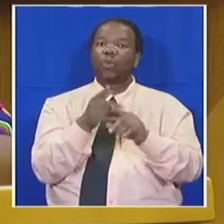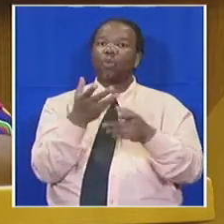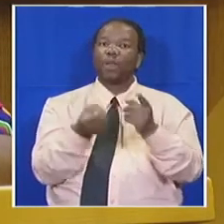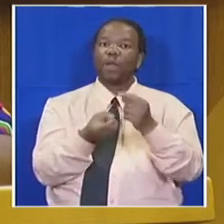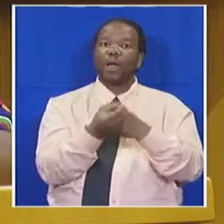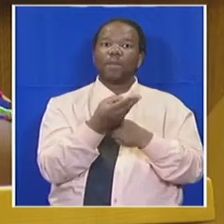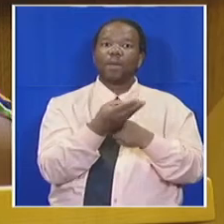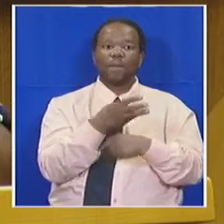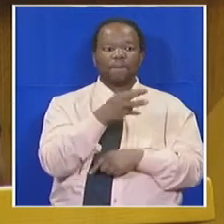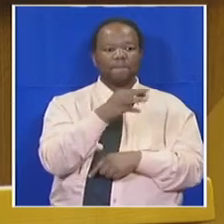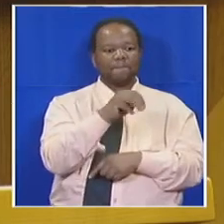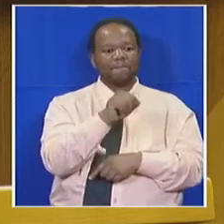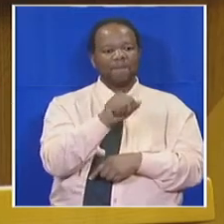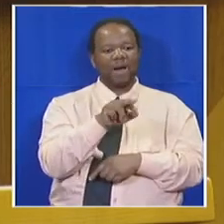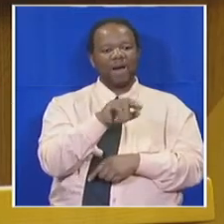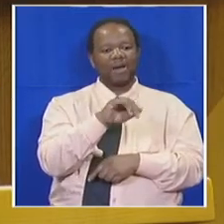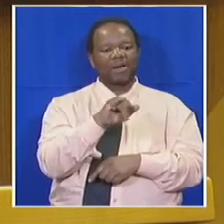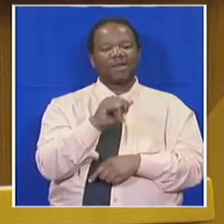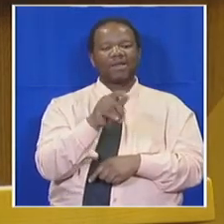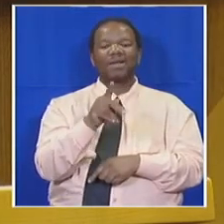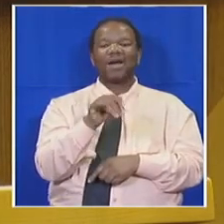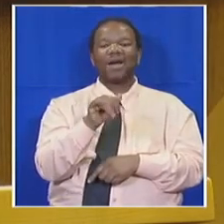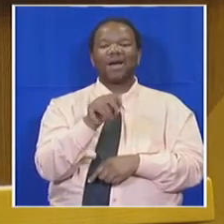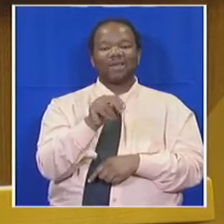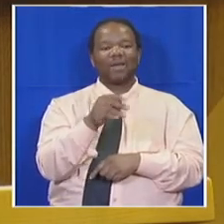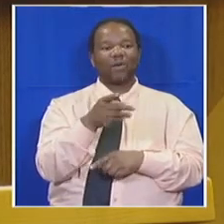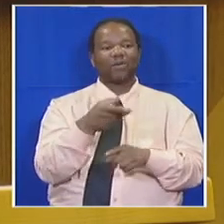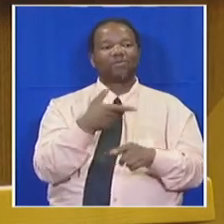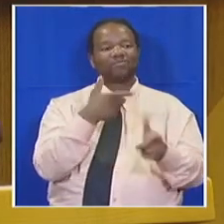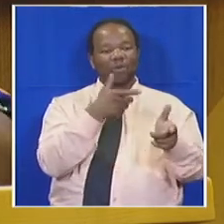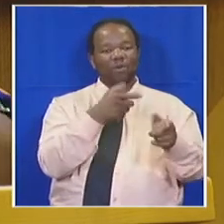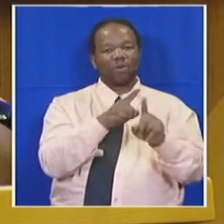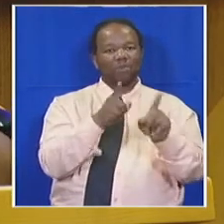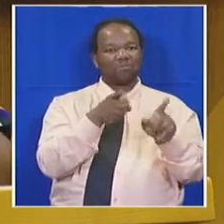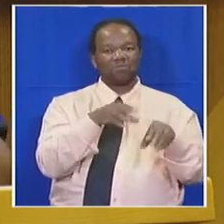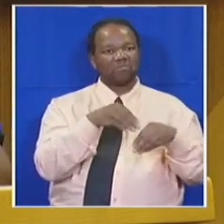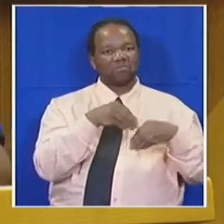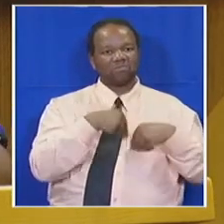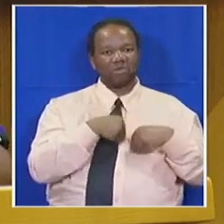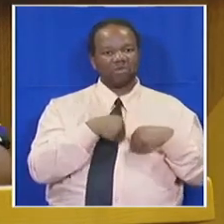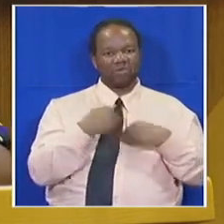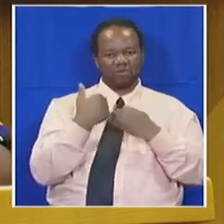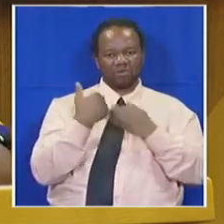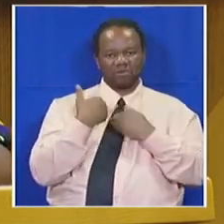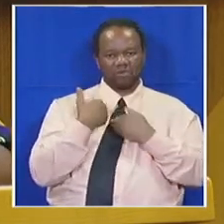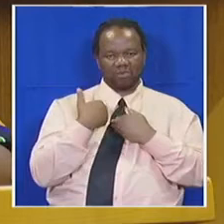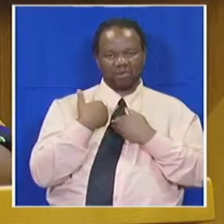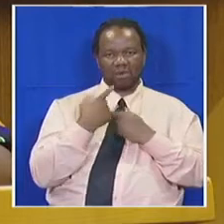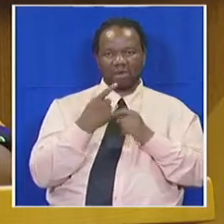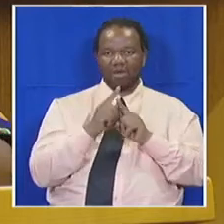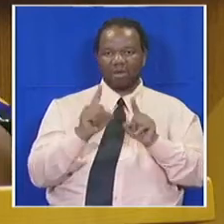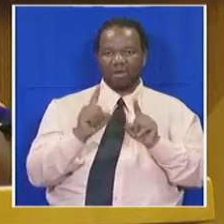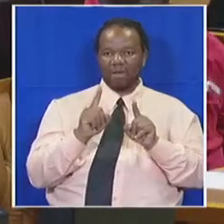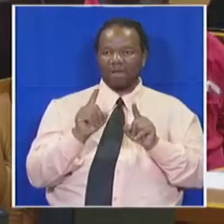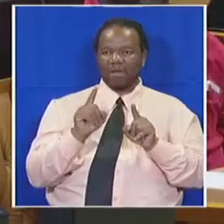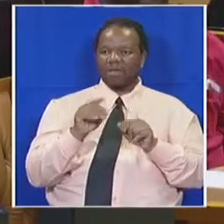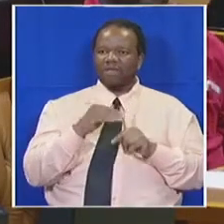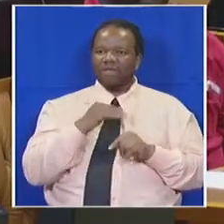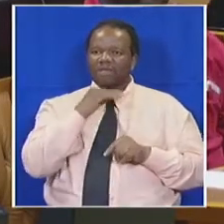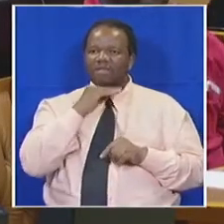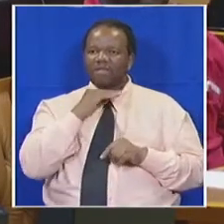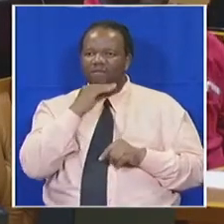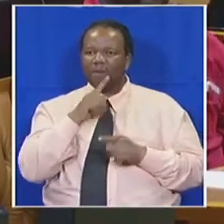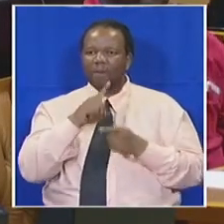Marikana, refuses to take responsibility. It's not enough that